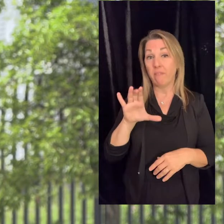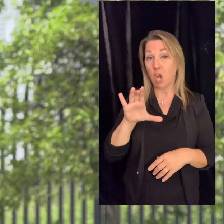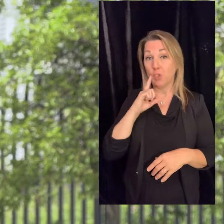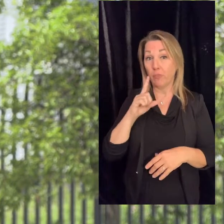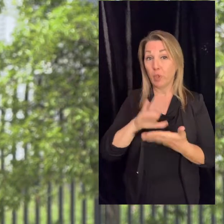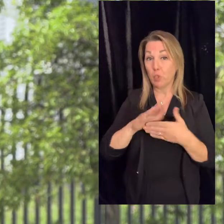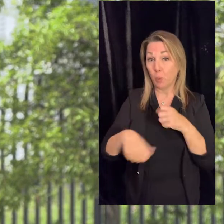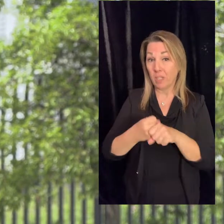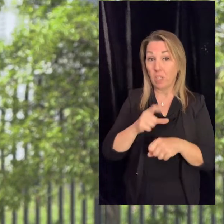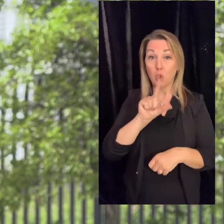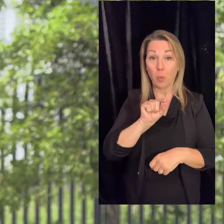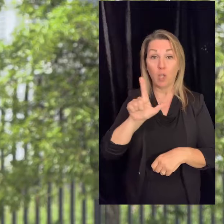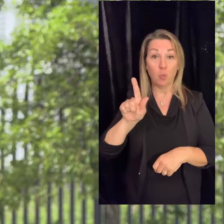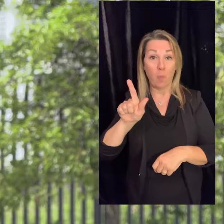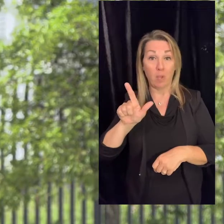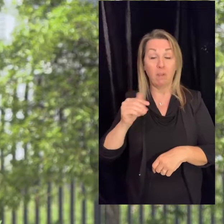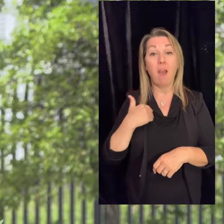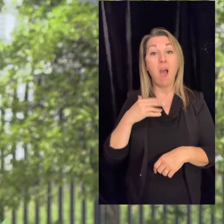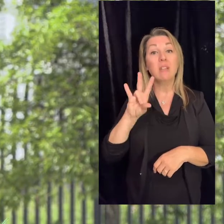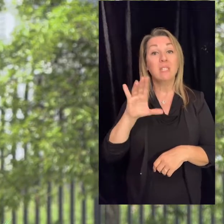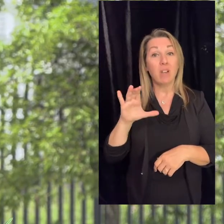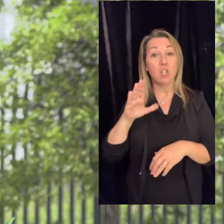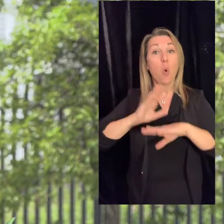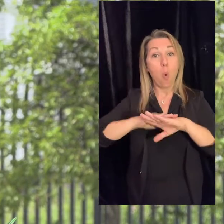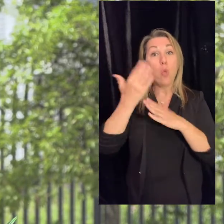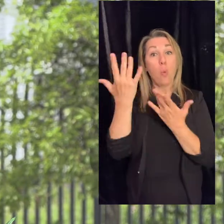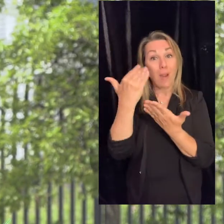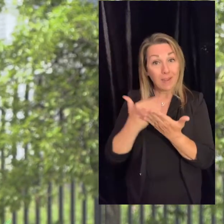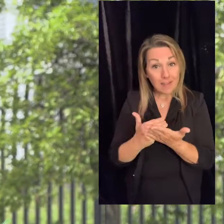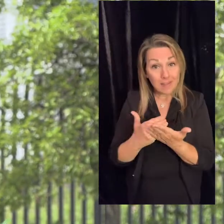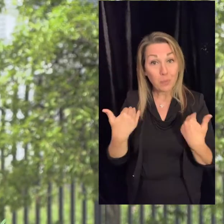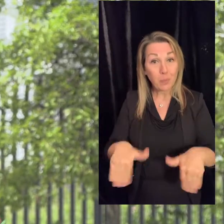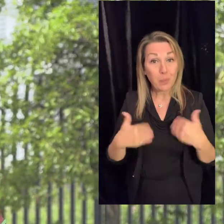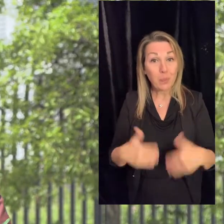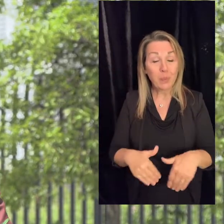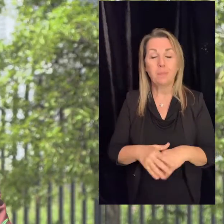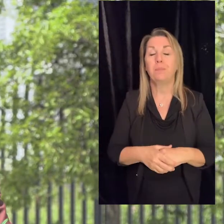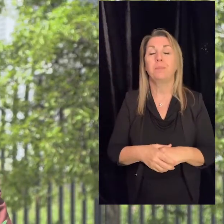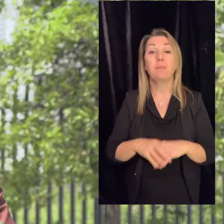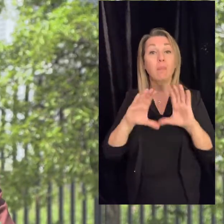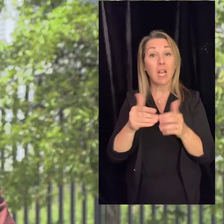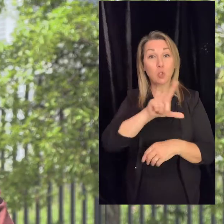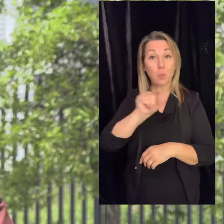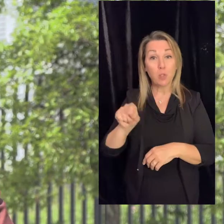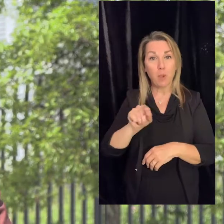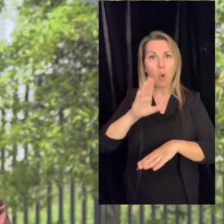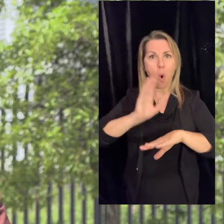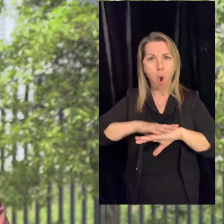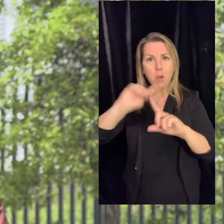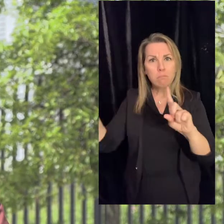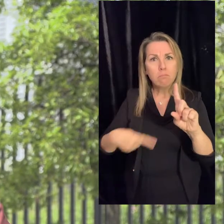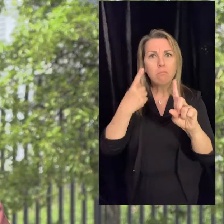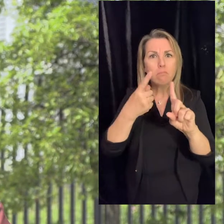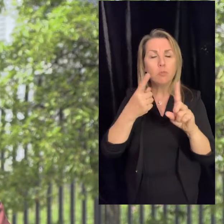And we still have over 700 students on a waiting list. Class of 2020, you are on the path of greatness